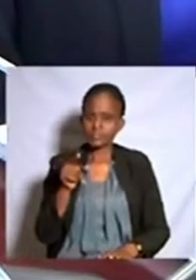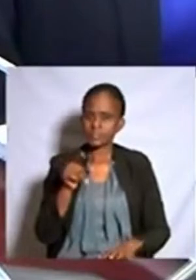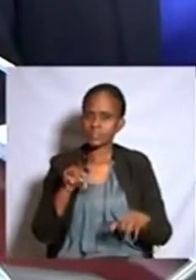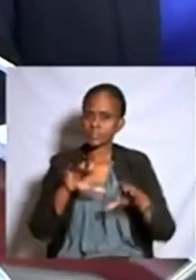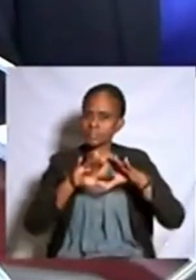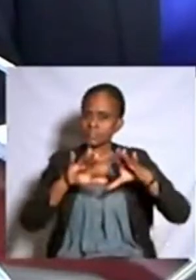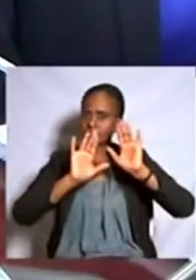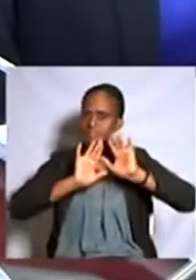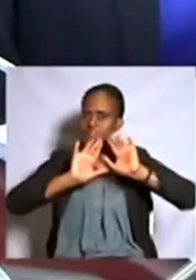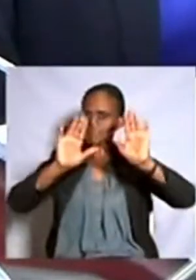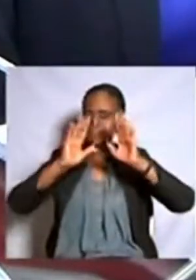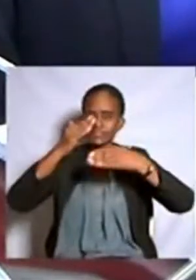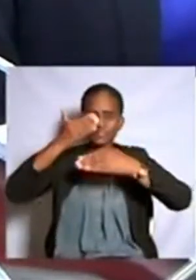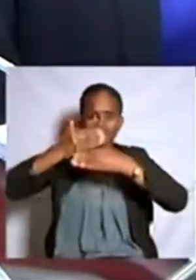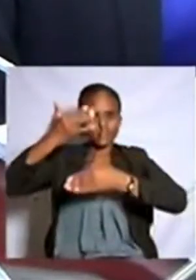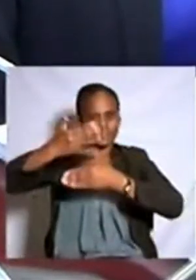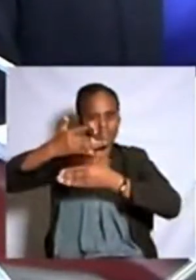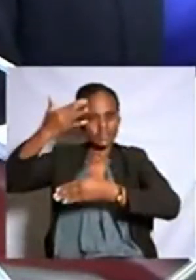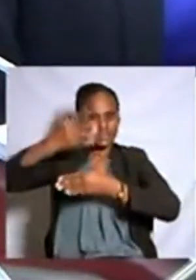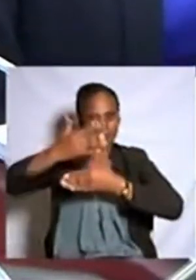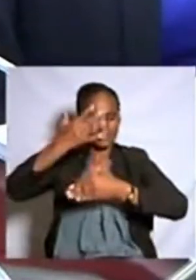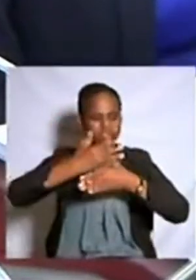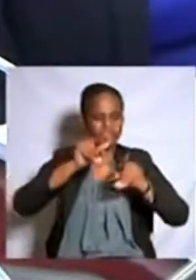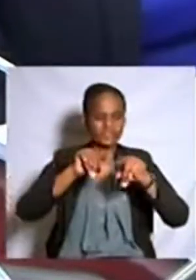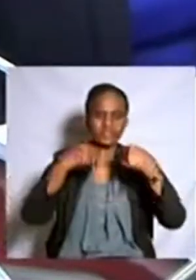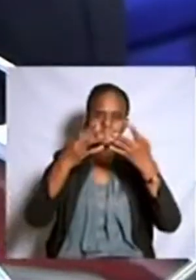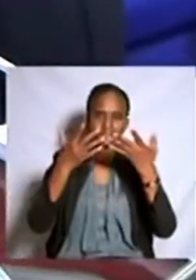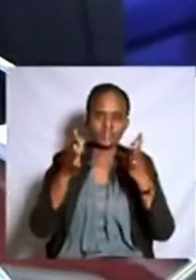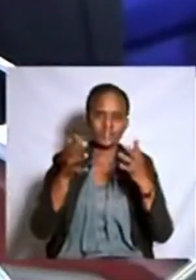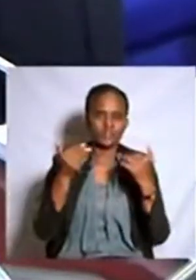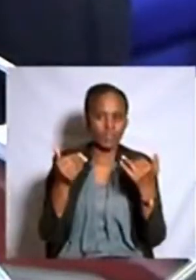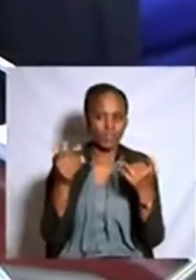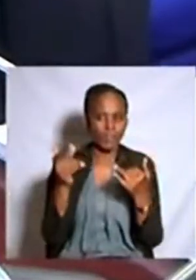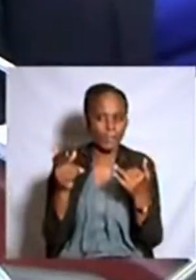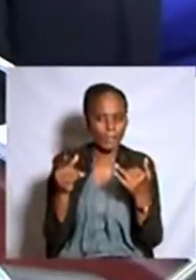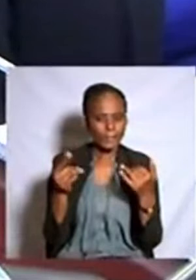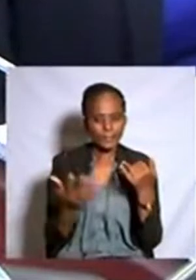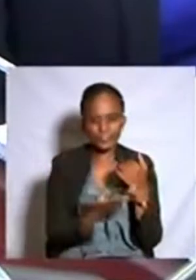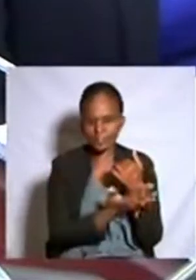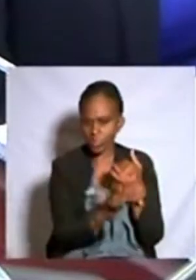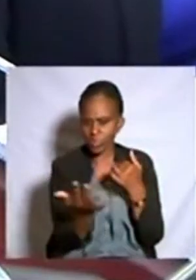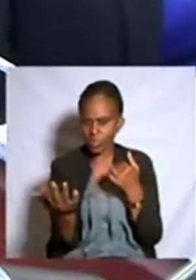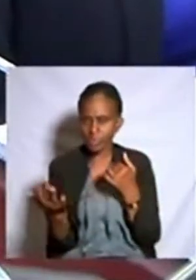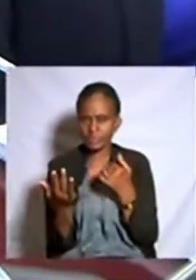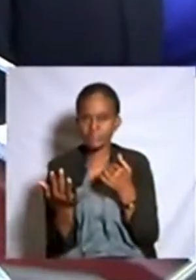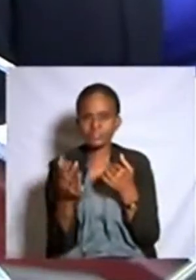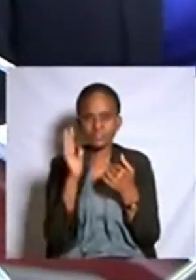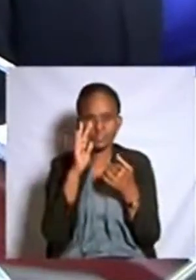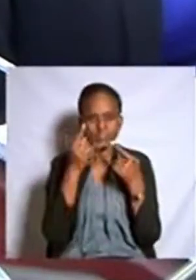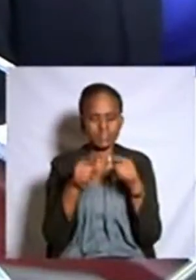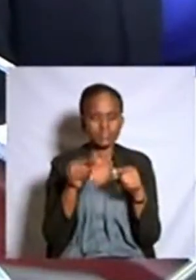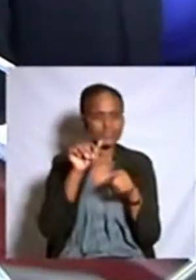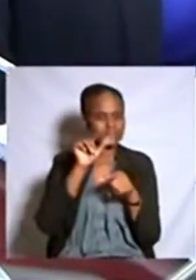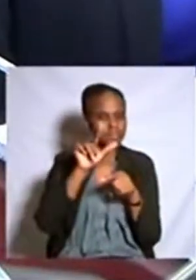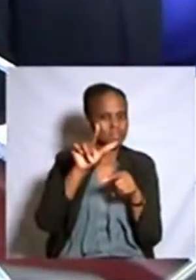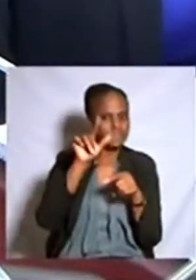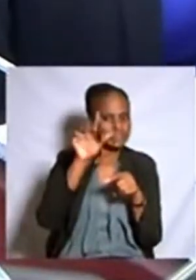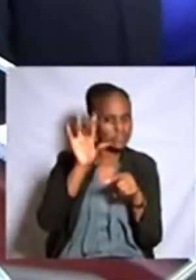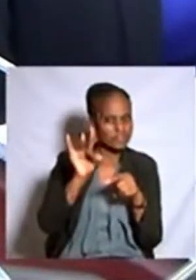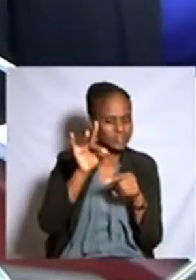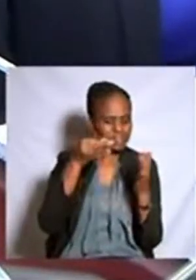of glasses has been awarded. The frosting of the glasses will be done by 28th